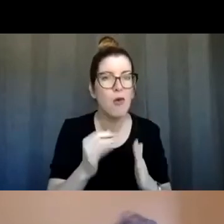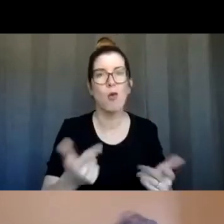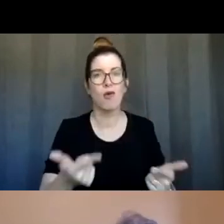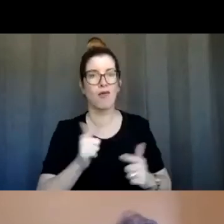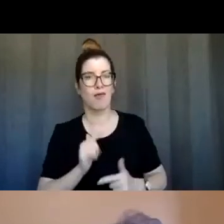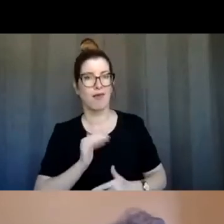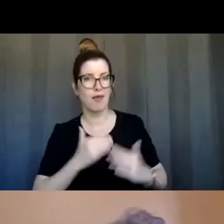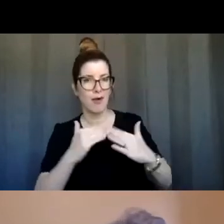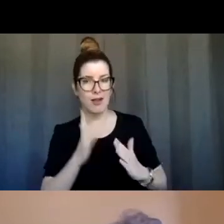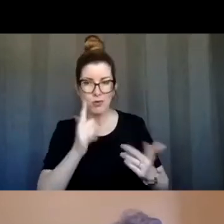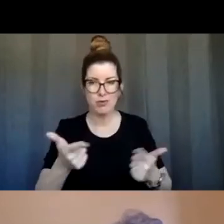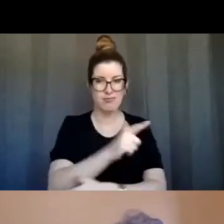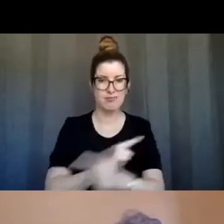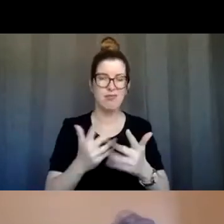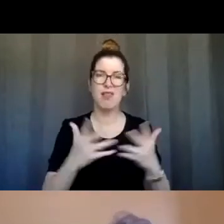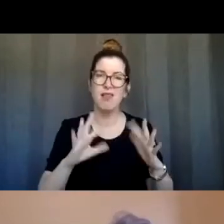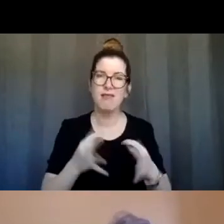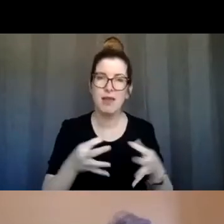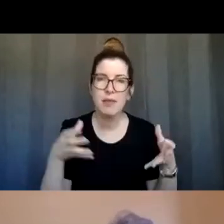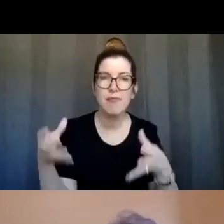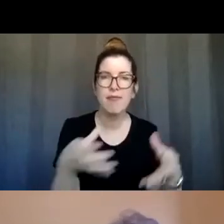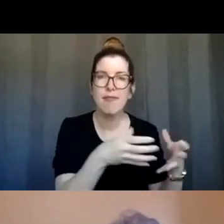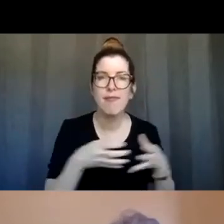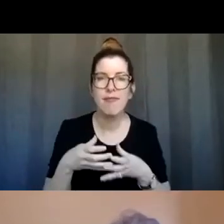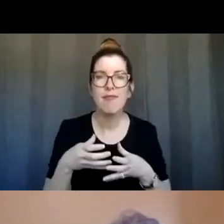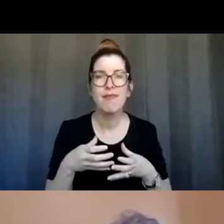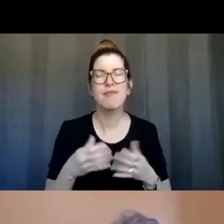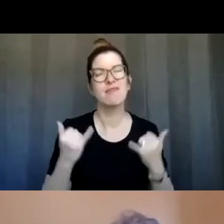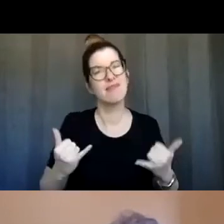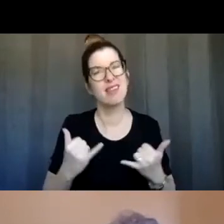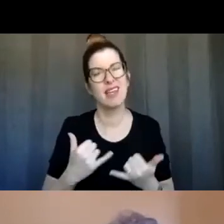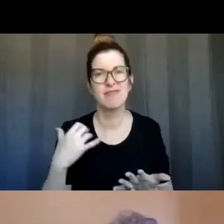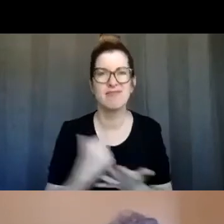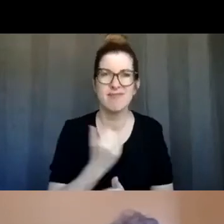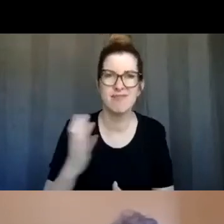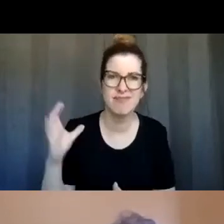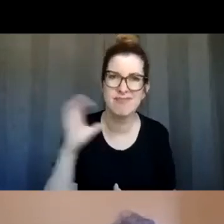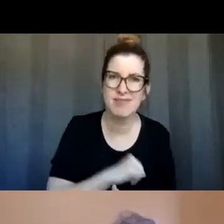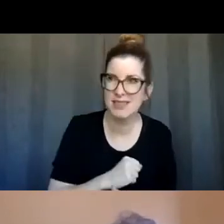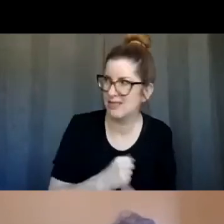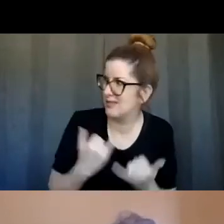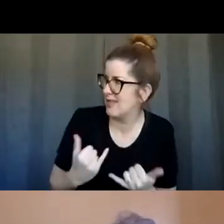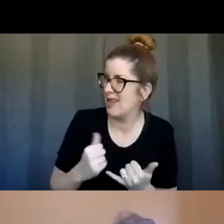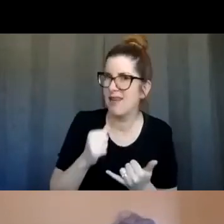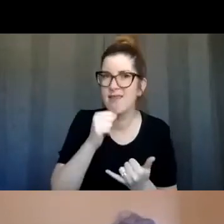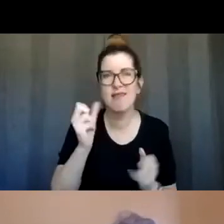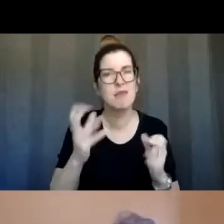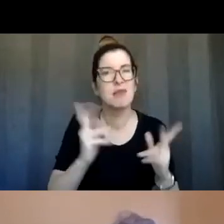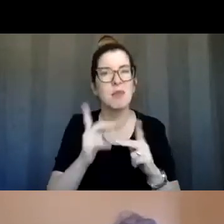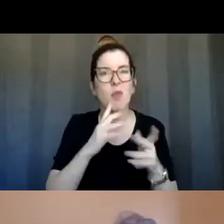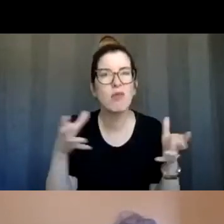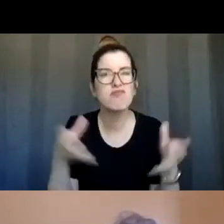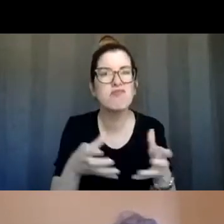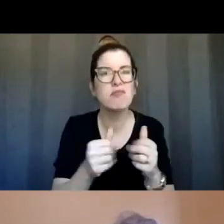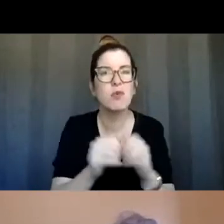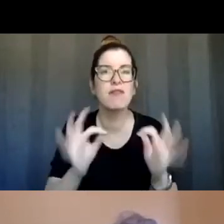lot of family stuff and, you know, kind of miss that these days because nobody does that anymore, but that was